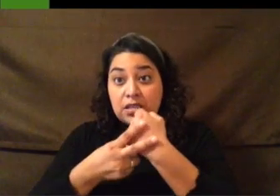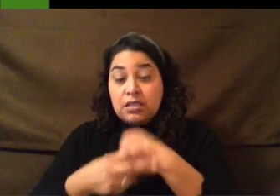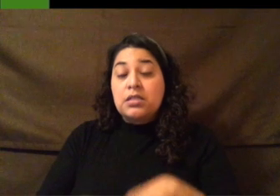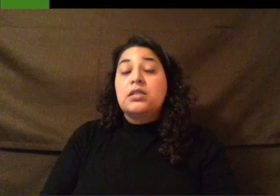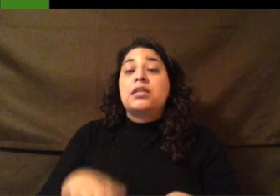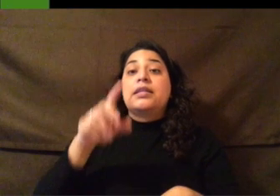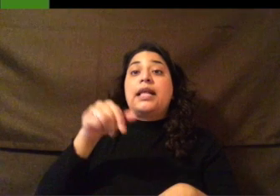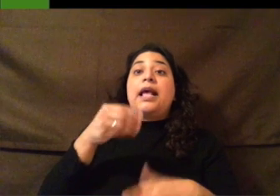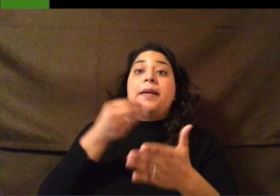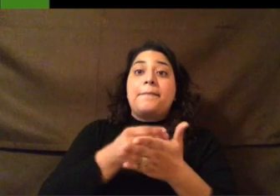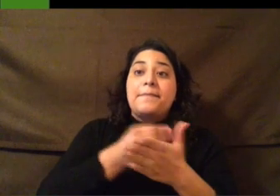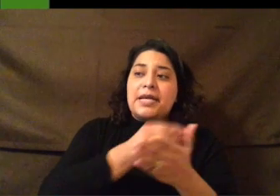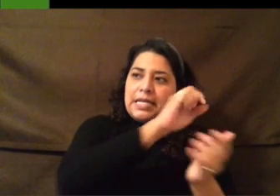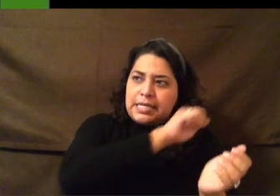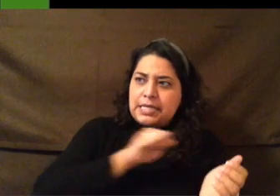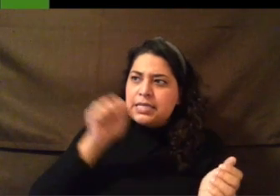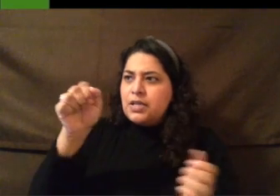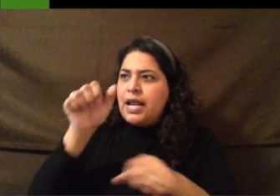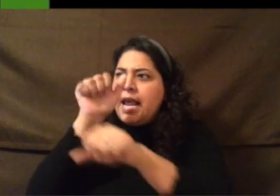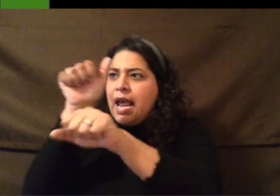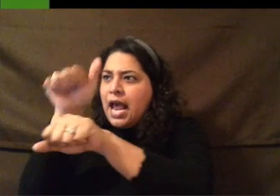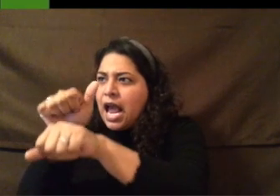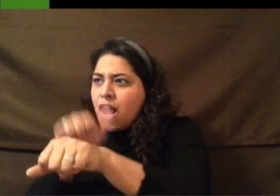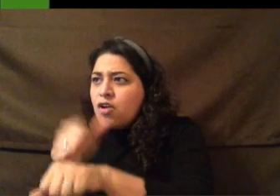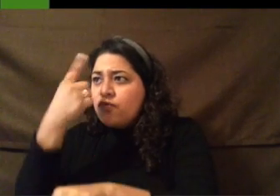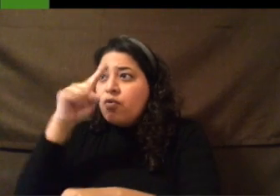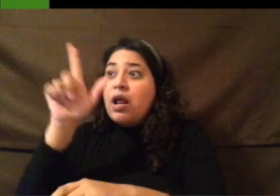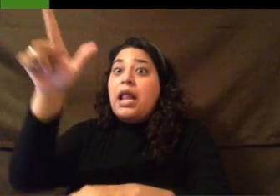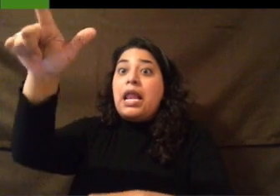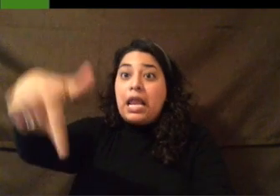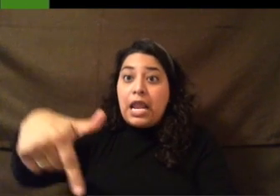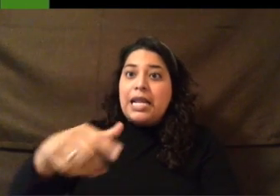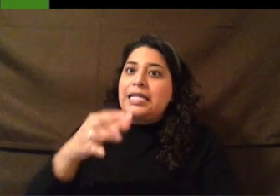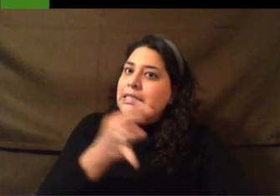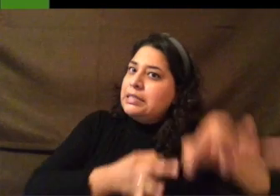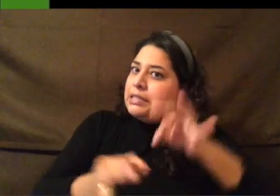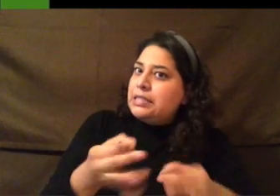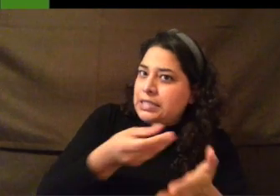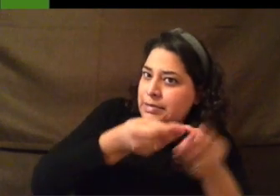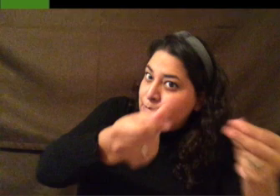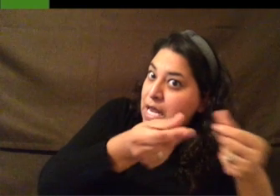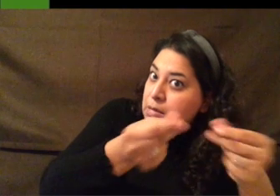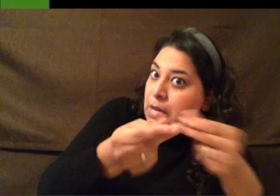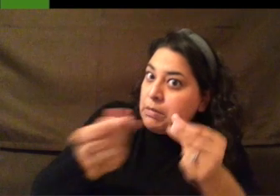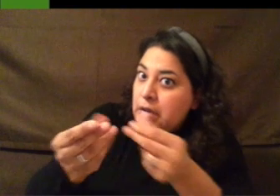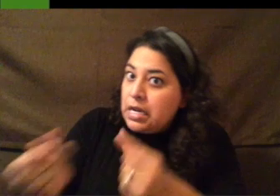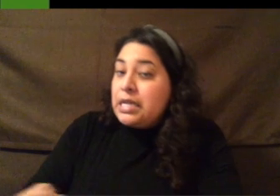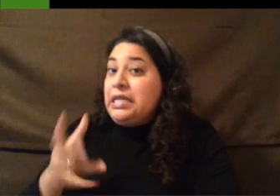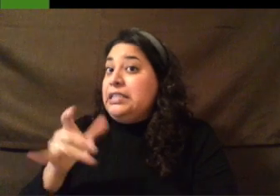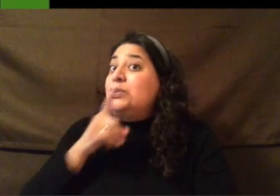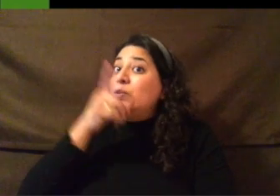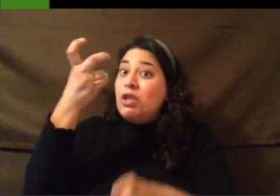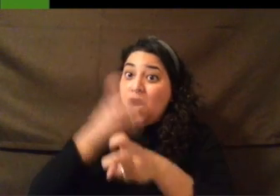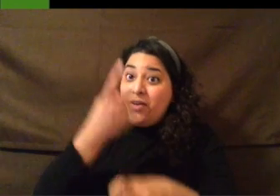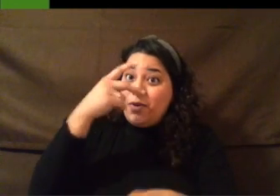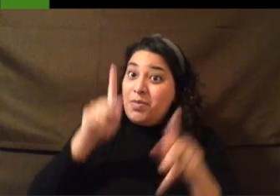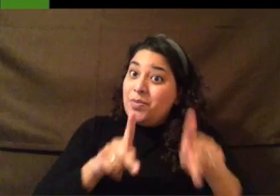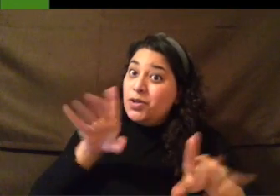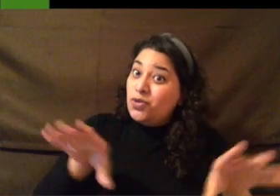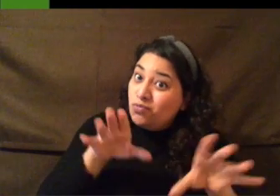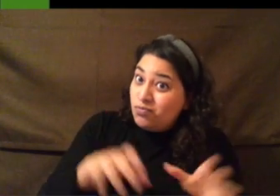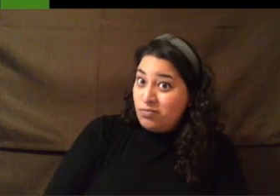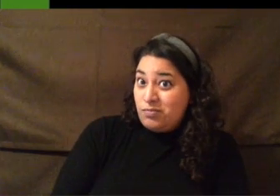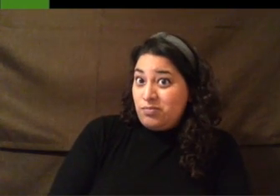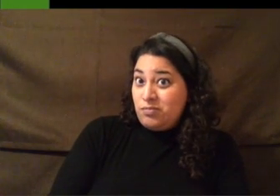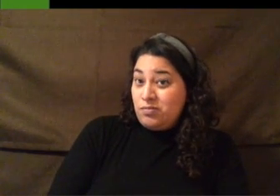Okay? Putting money in a bank account for later use instead of spending it. Ooh, this can be really hard for